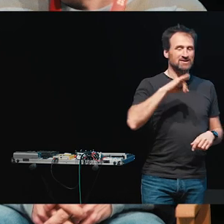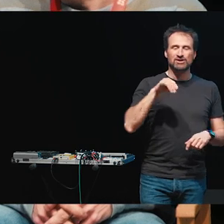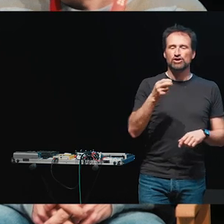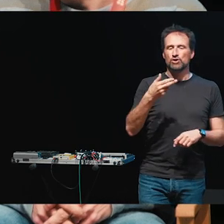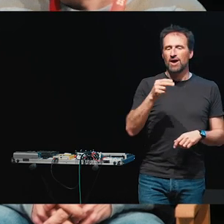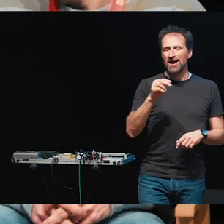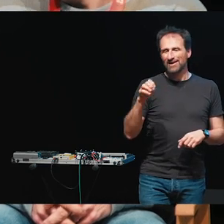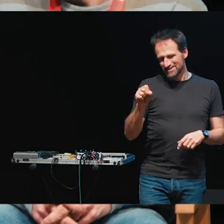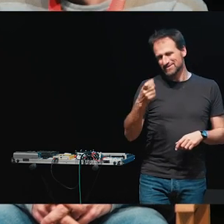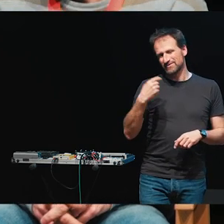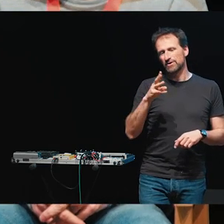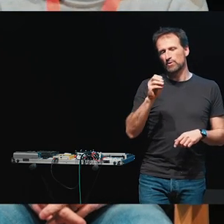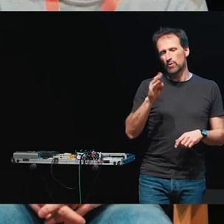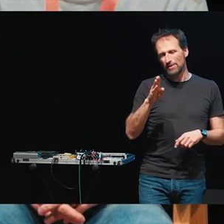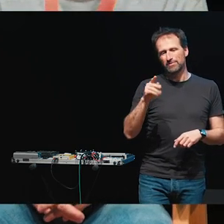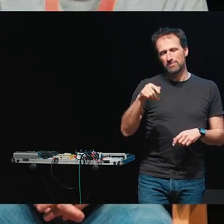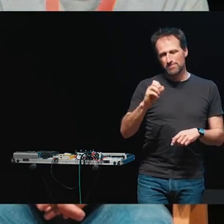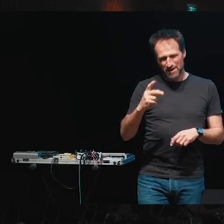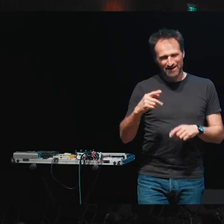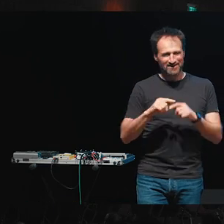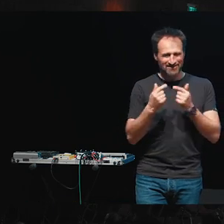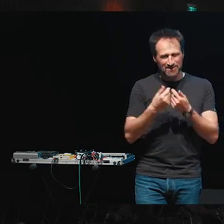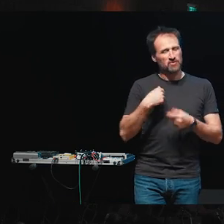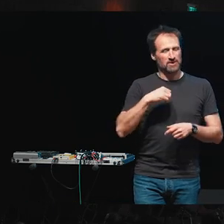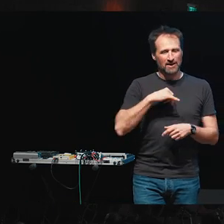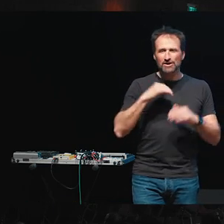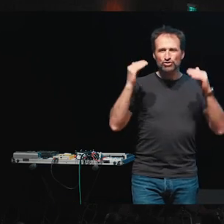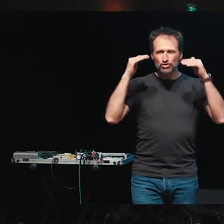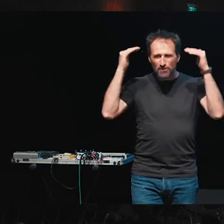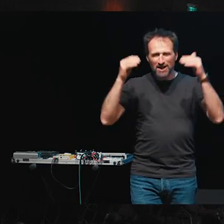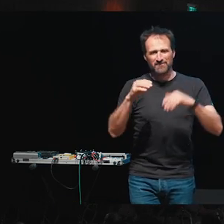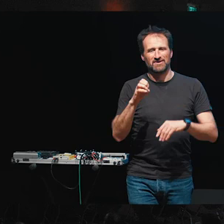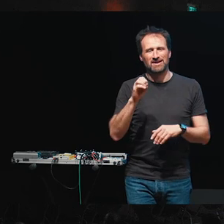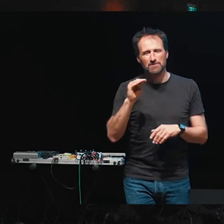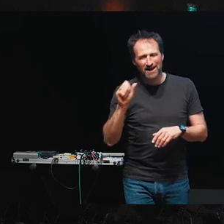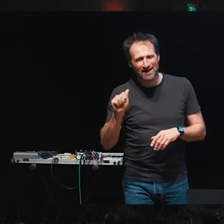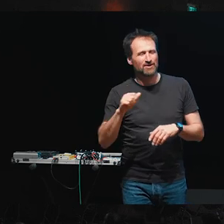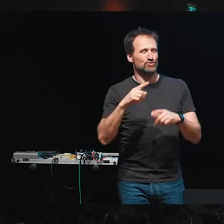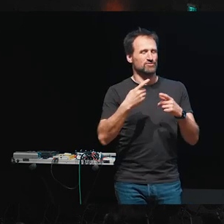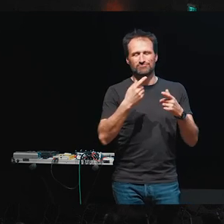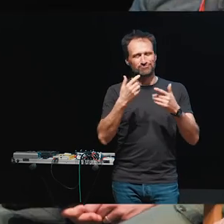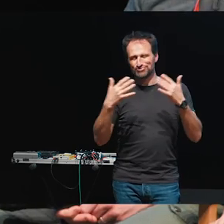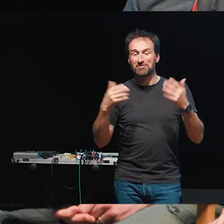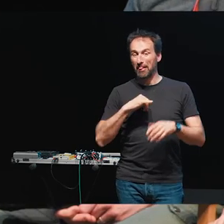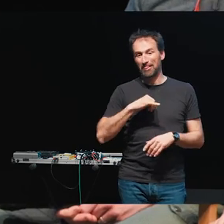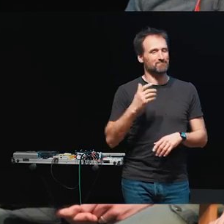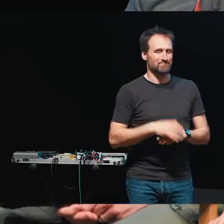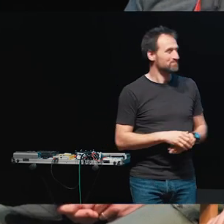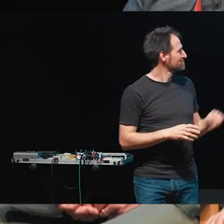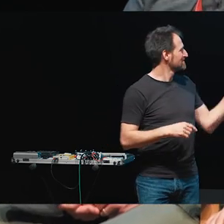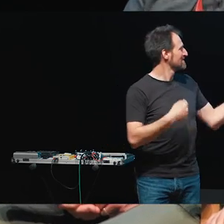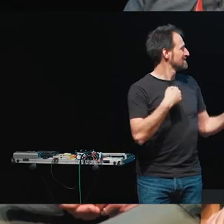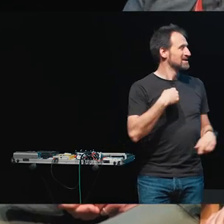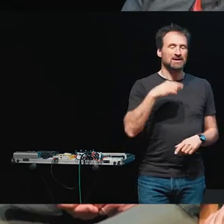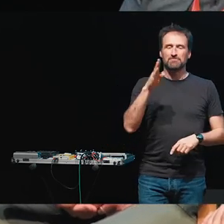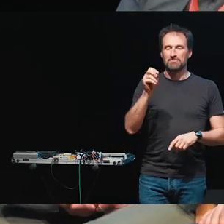excited to talk about top-level await and HTML and CSS modules and all that stuff. Hi, I'm Ben. I work on WebAssembly, and